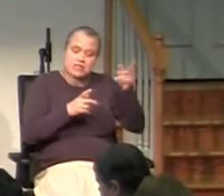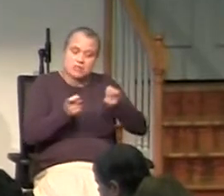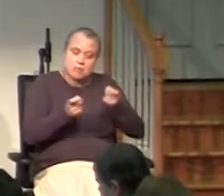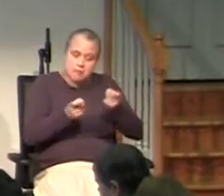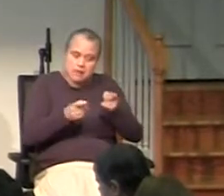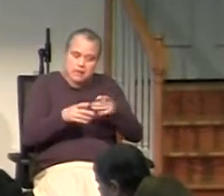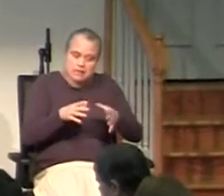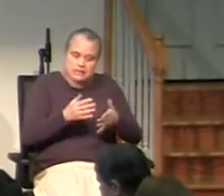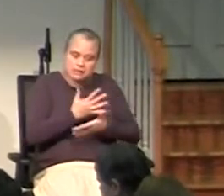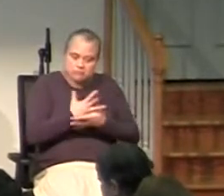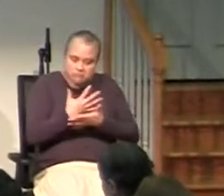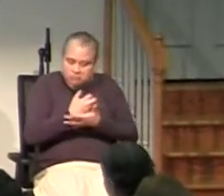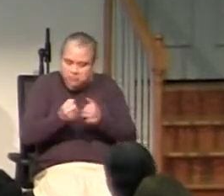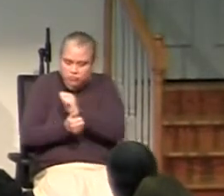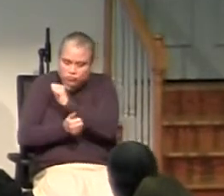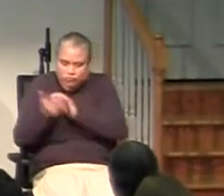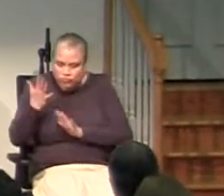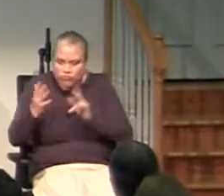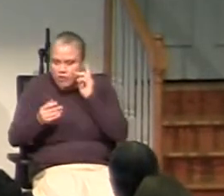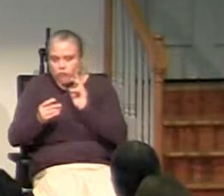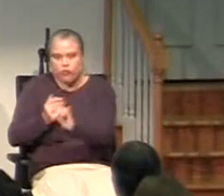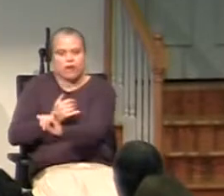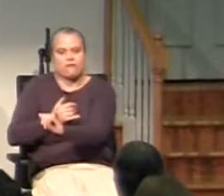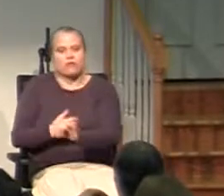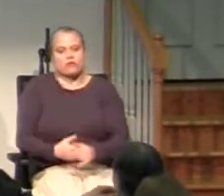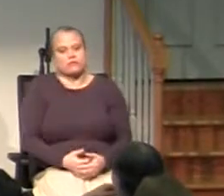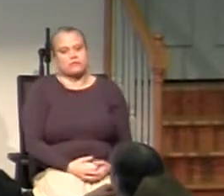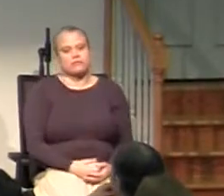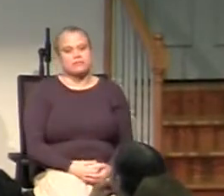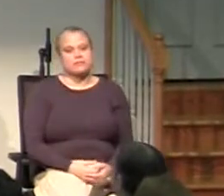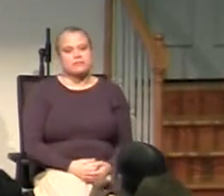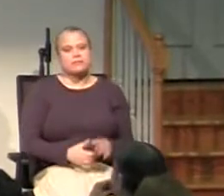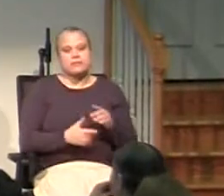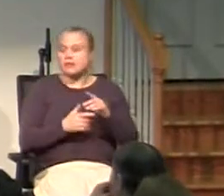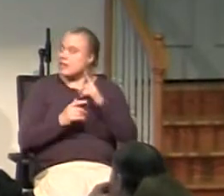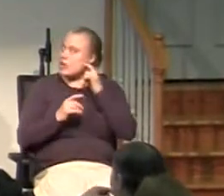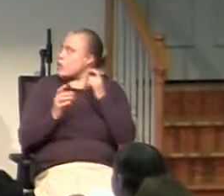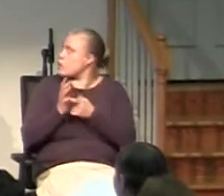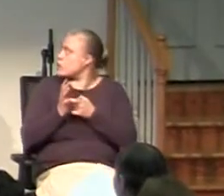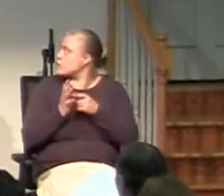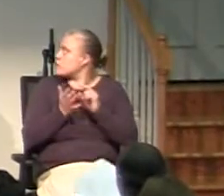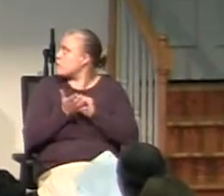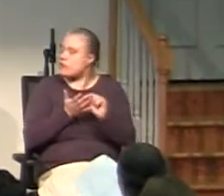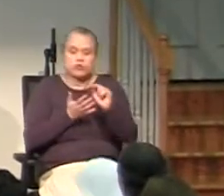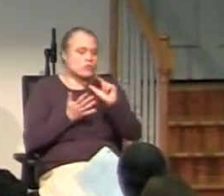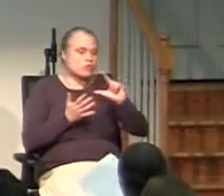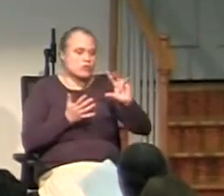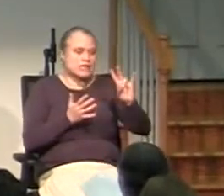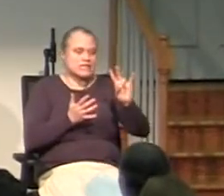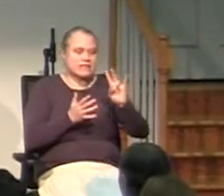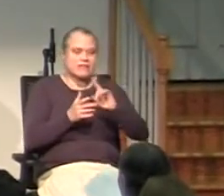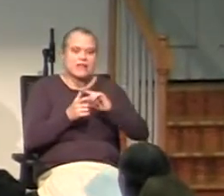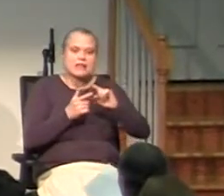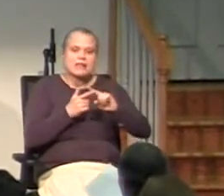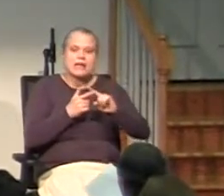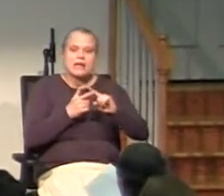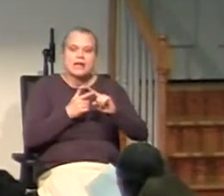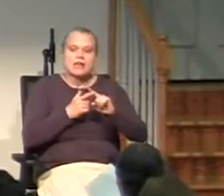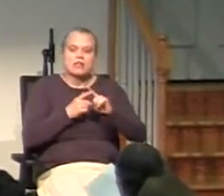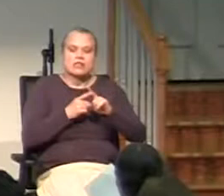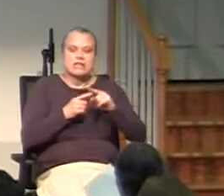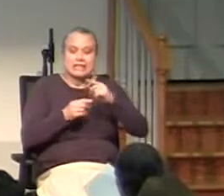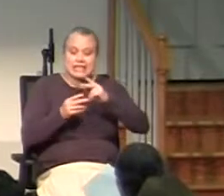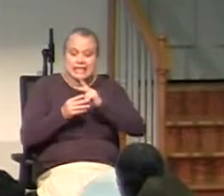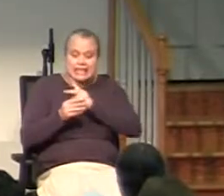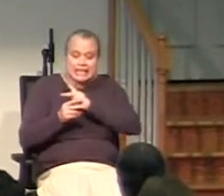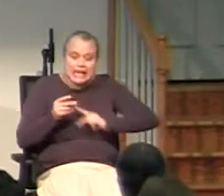to consume and destroy it forever. And then notice verse 27. Then the kingdom and the greatness of the